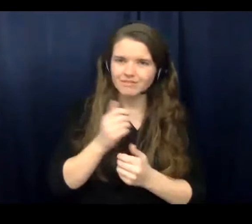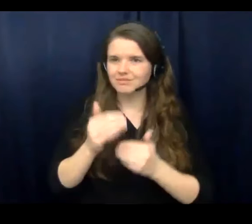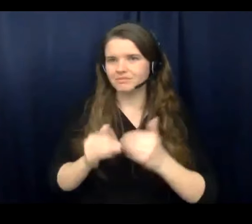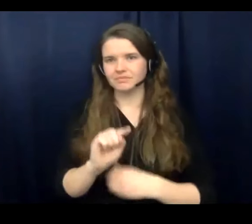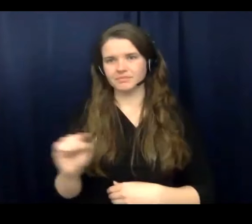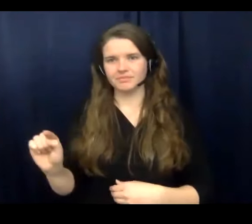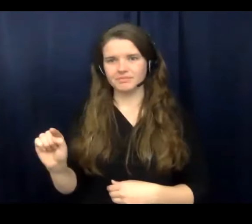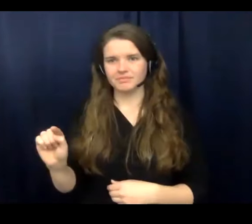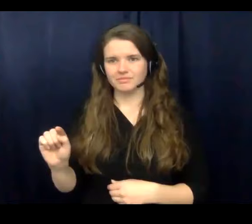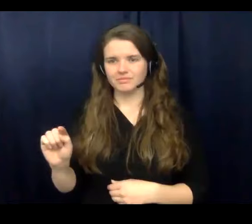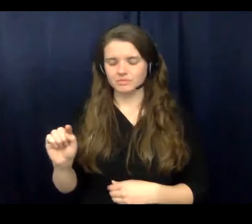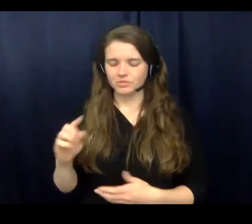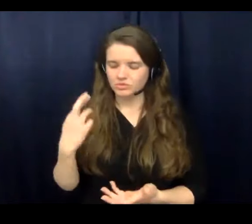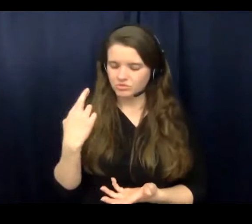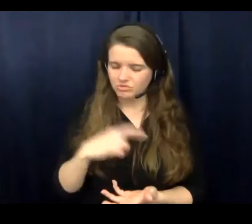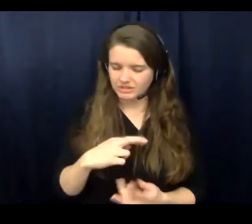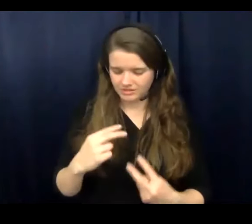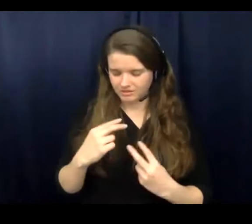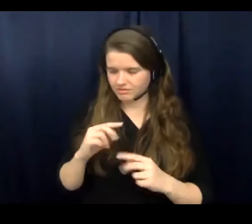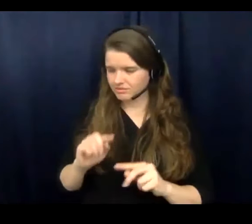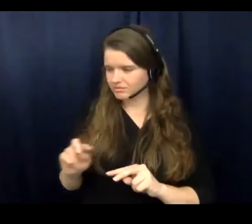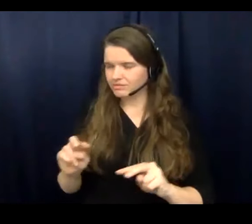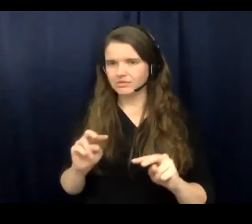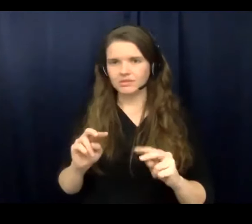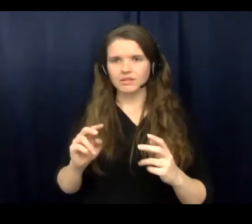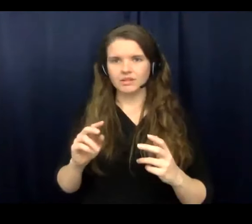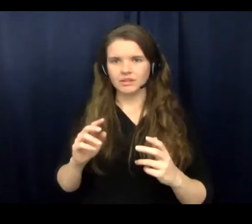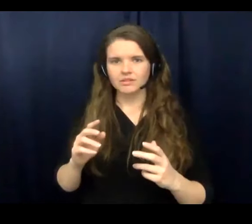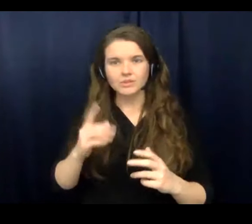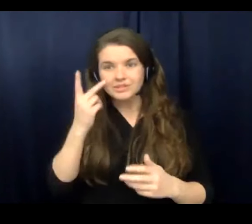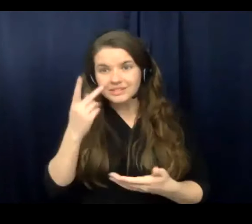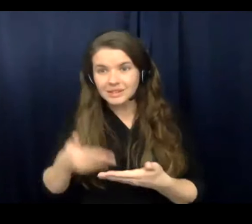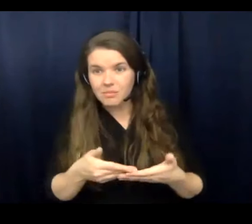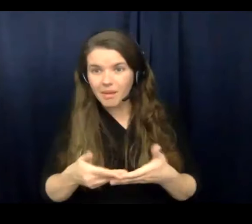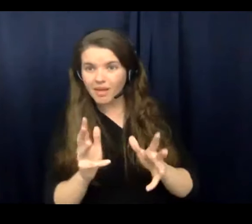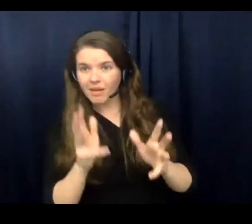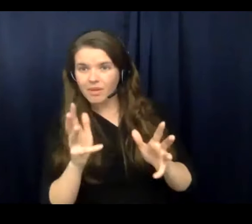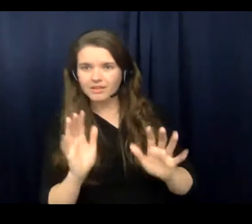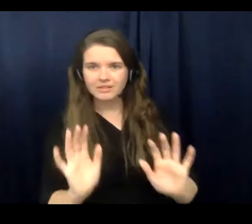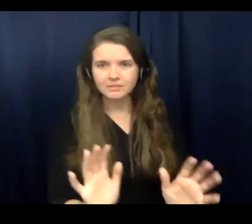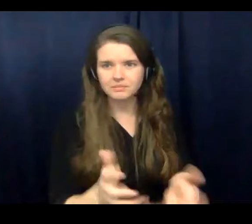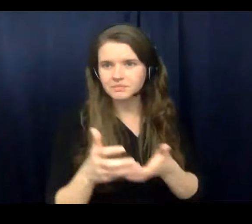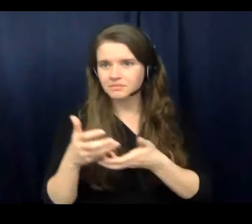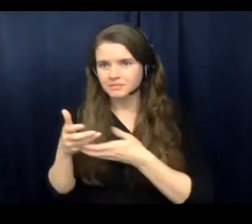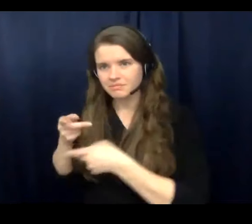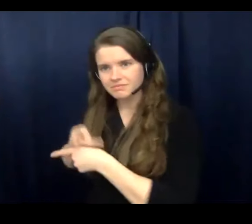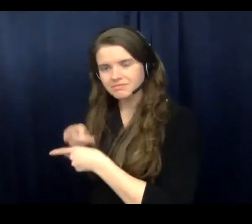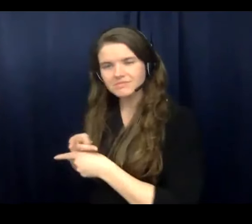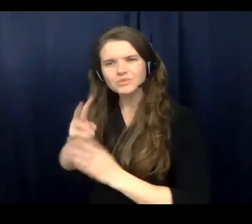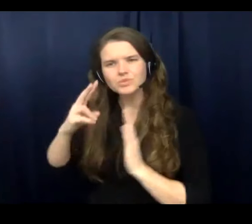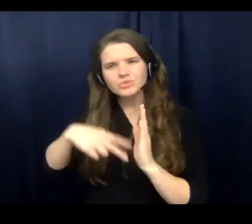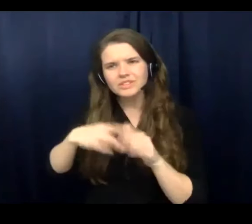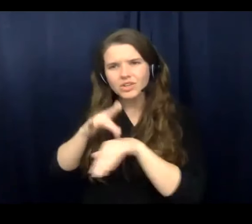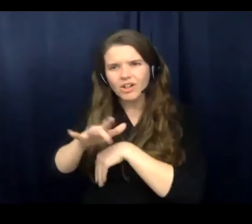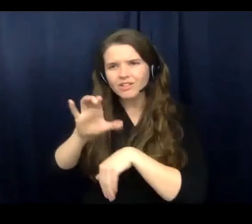at the risk of their own life many times, who picked up abandoned babies at the doorsteps of the early church. You read about what the early church and